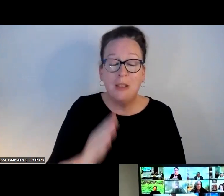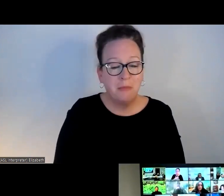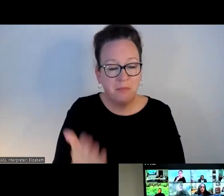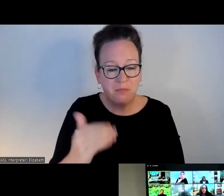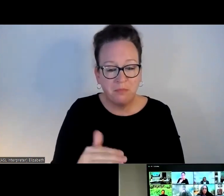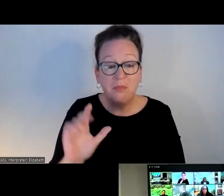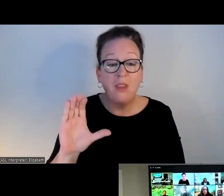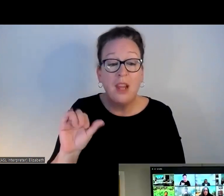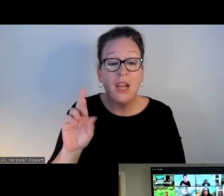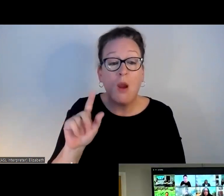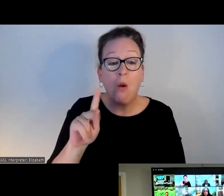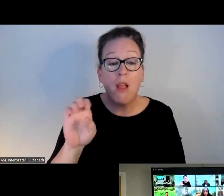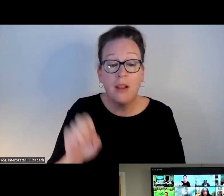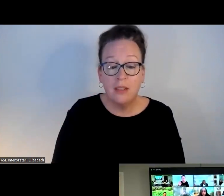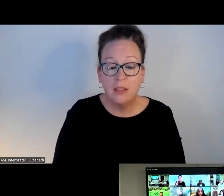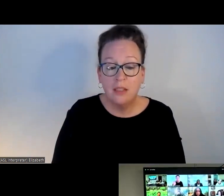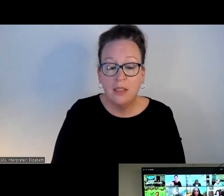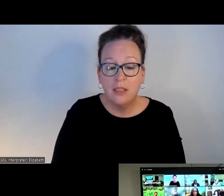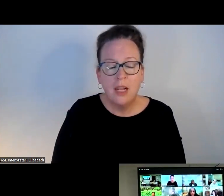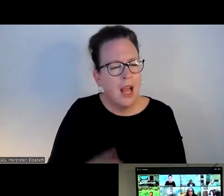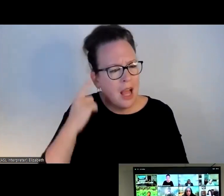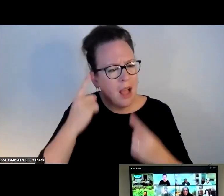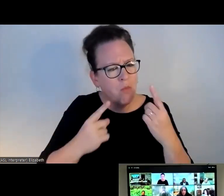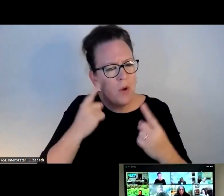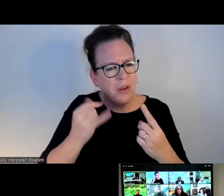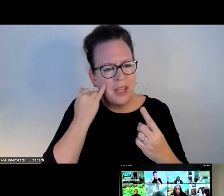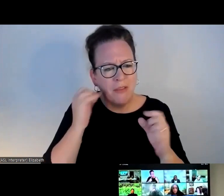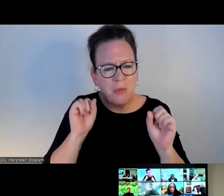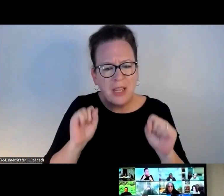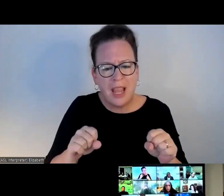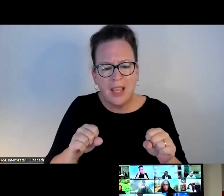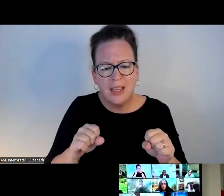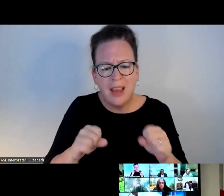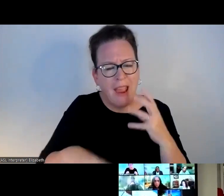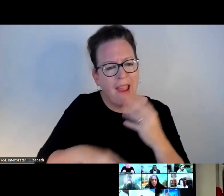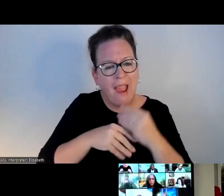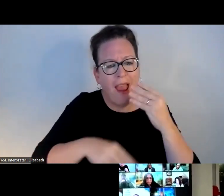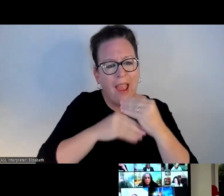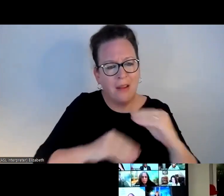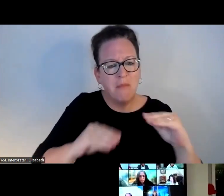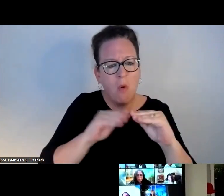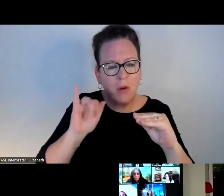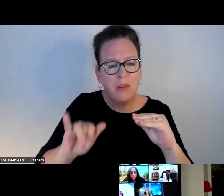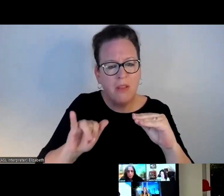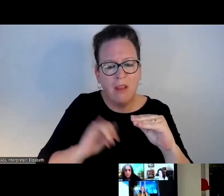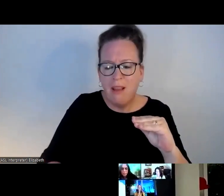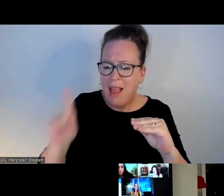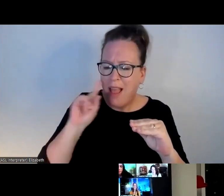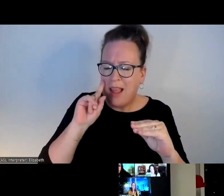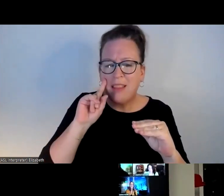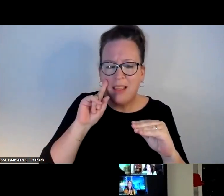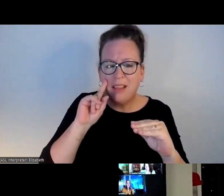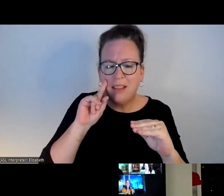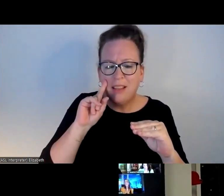Yes, Caroline. I'm just wondering if we might be able to even build on that, because I do think that, just